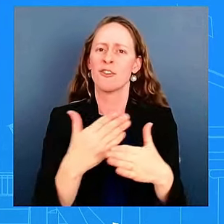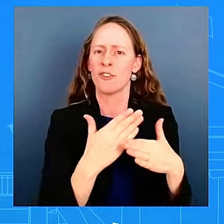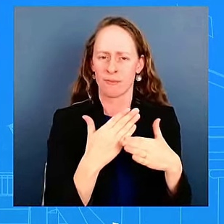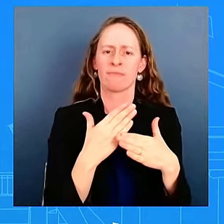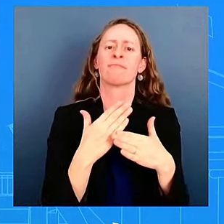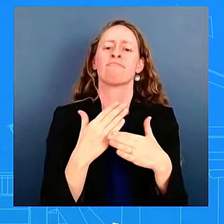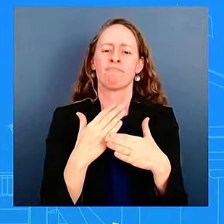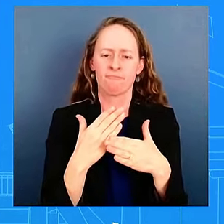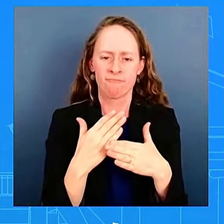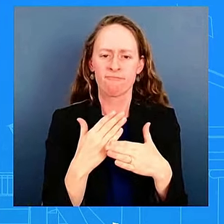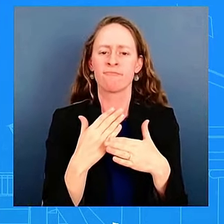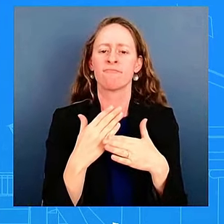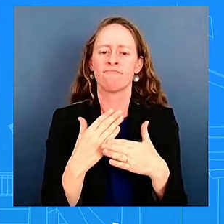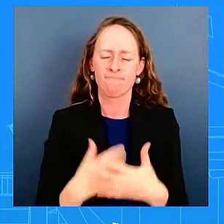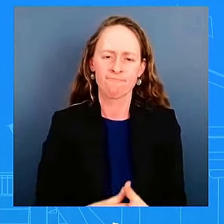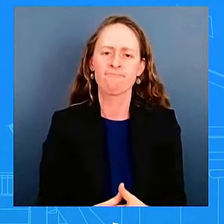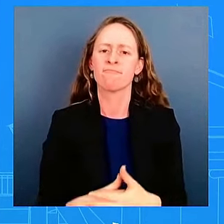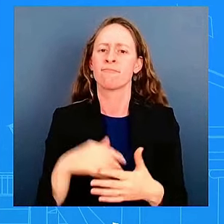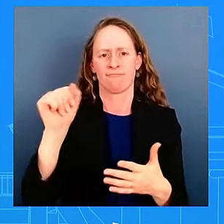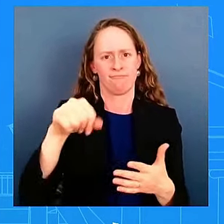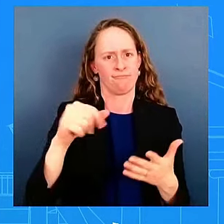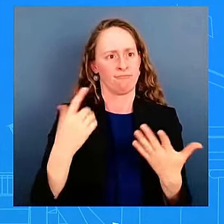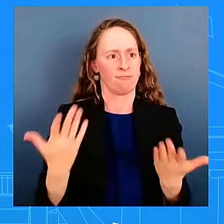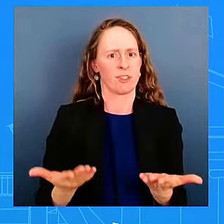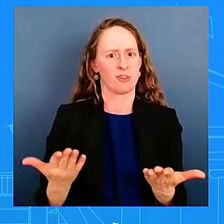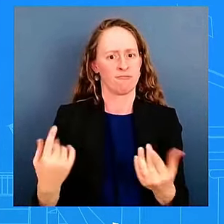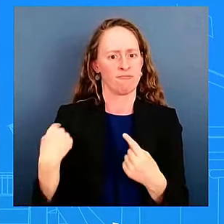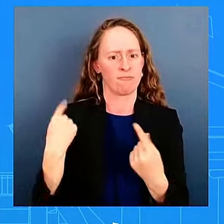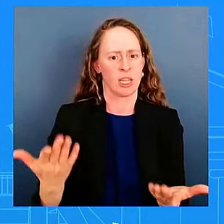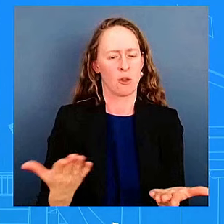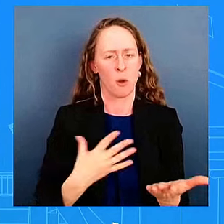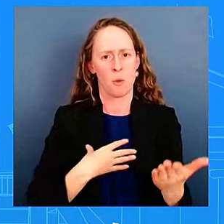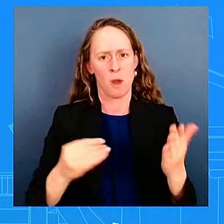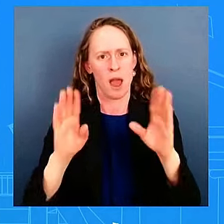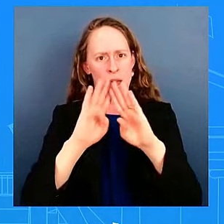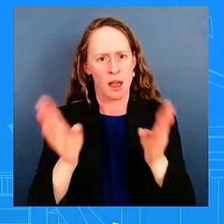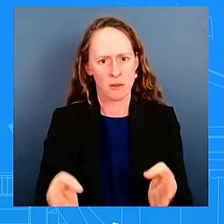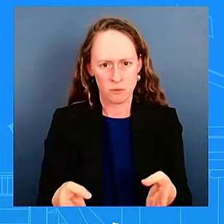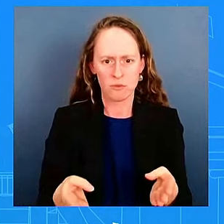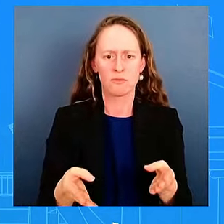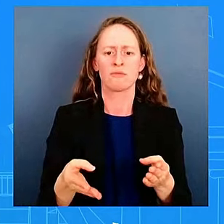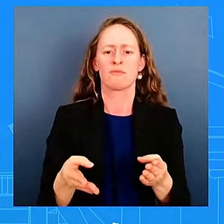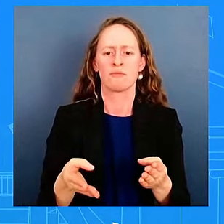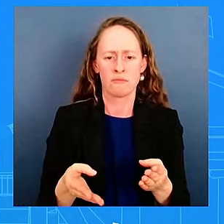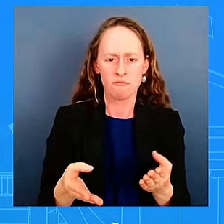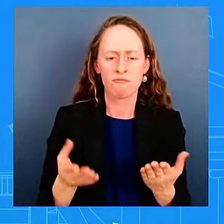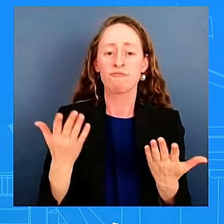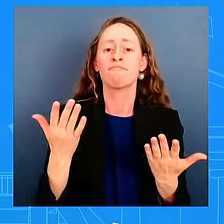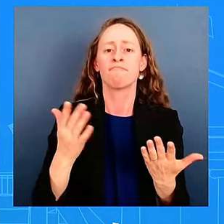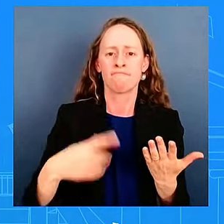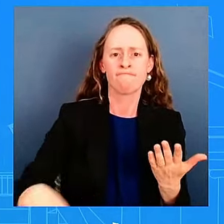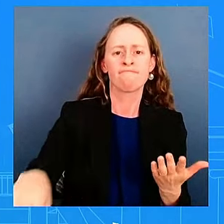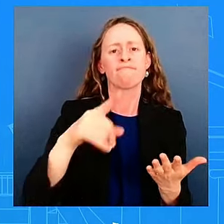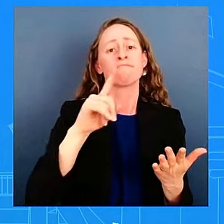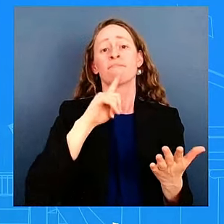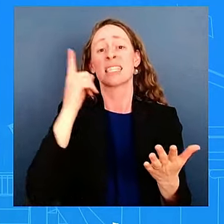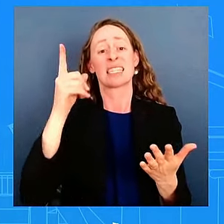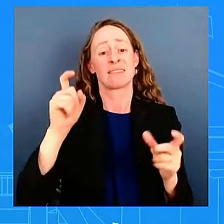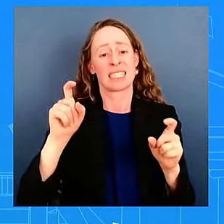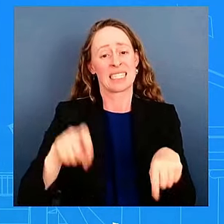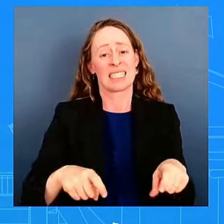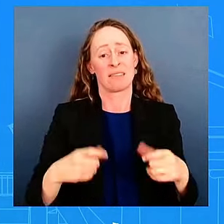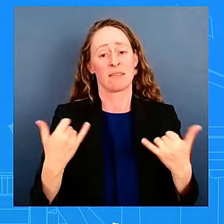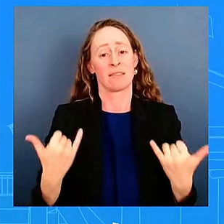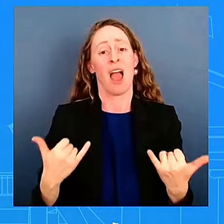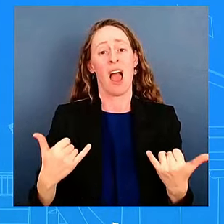White House. We're going to continue to hear directly from the president. We got to lower the temperature. We got to unite the country. That's what the president's going to continue to